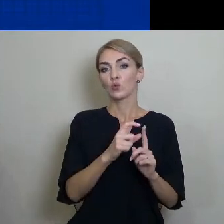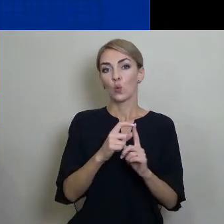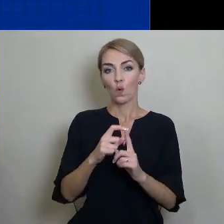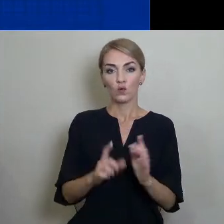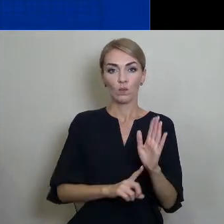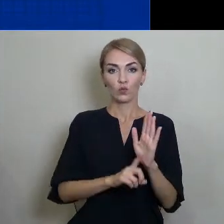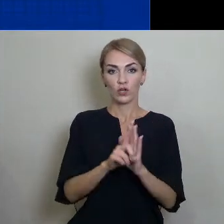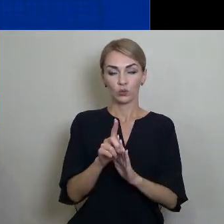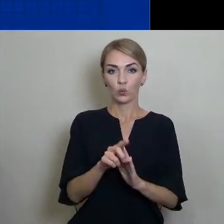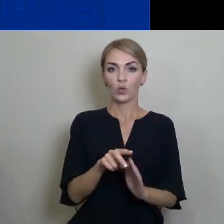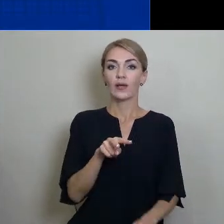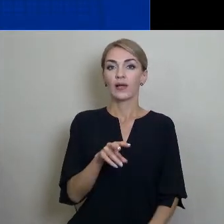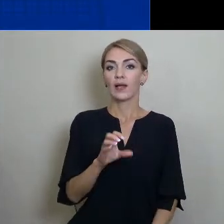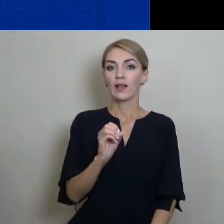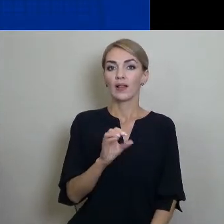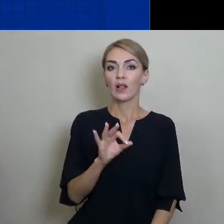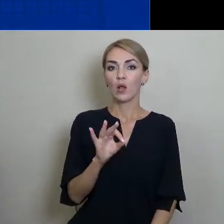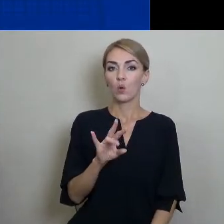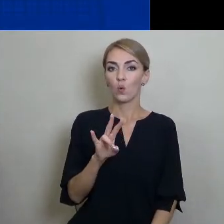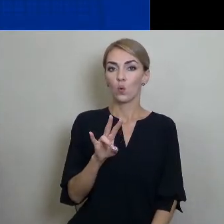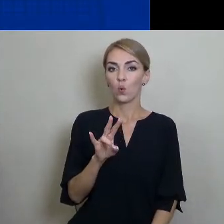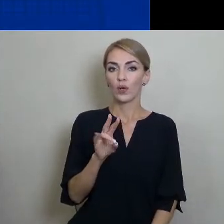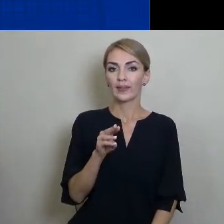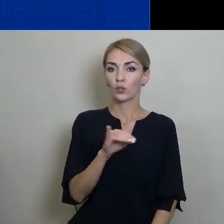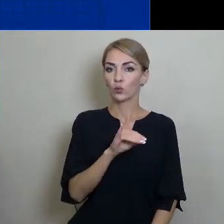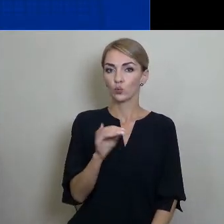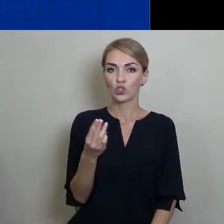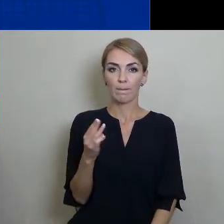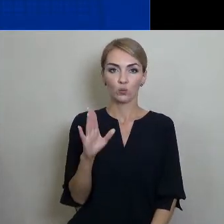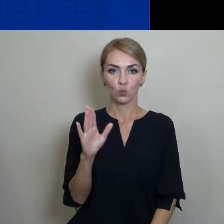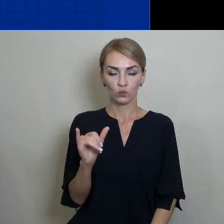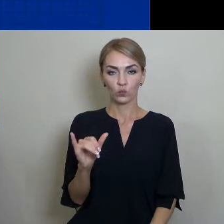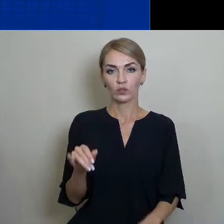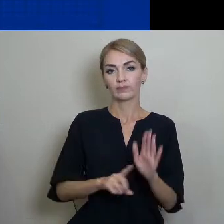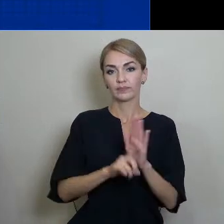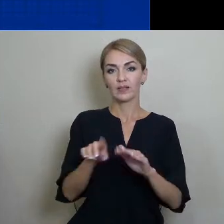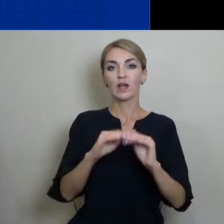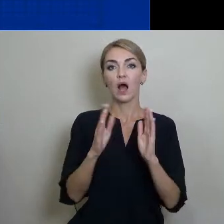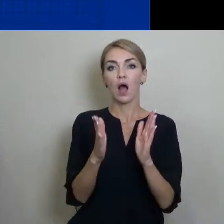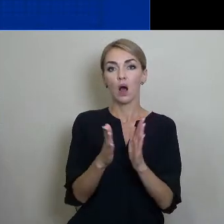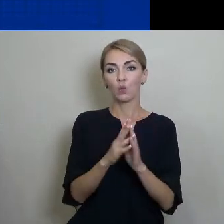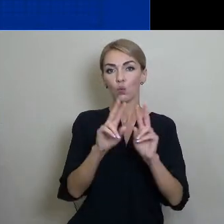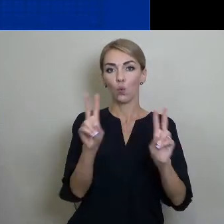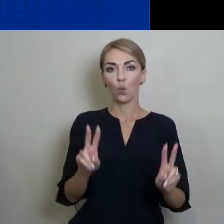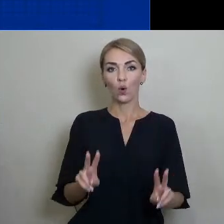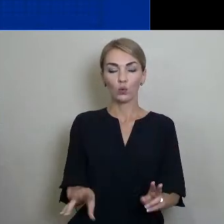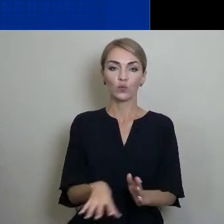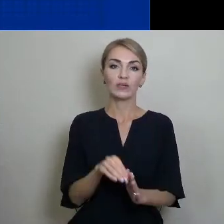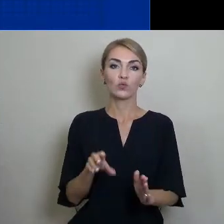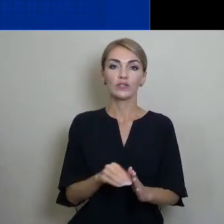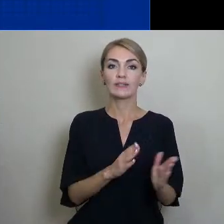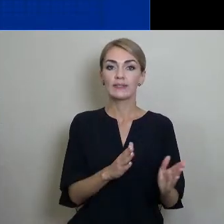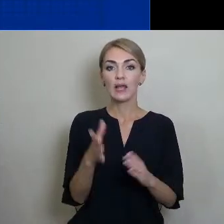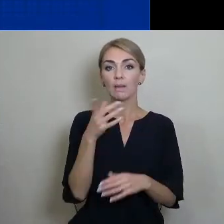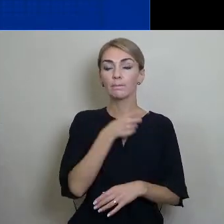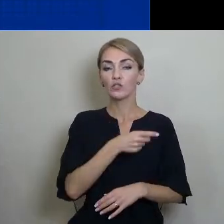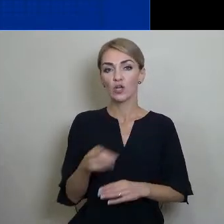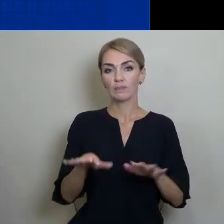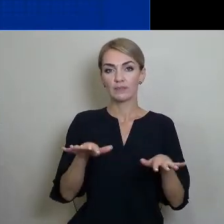And let me give the floor to Leontiy Shepilov to start our discussion with the general overview of